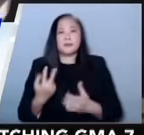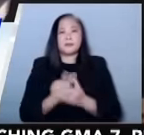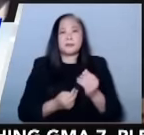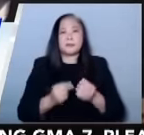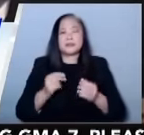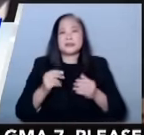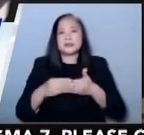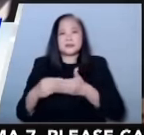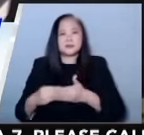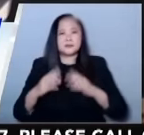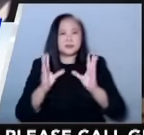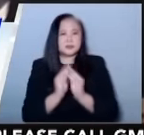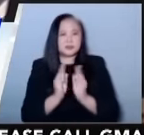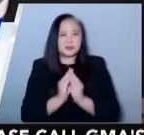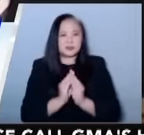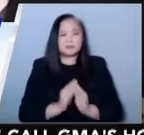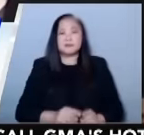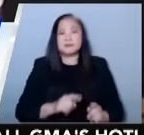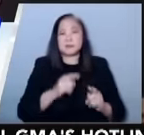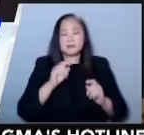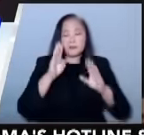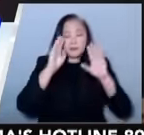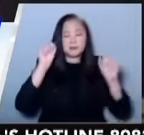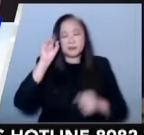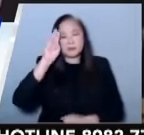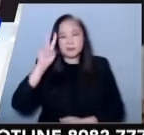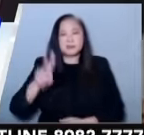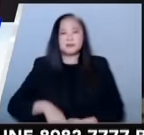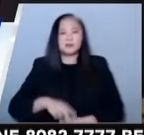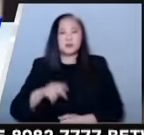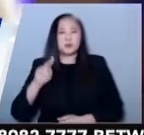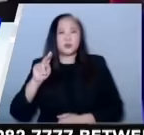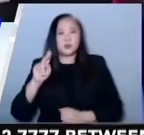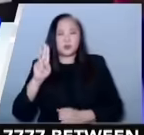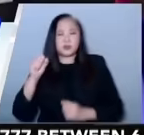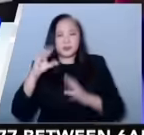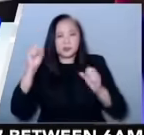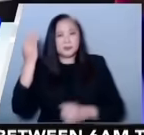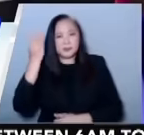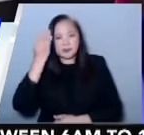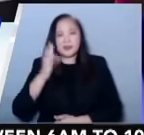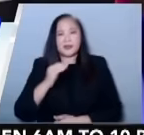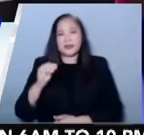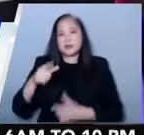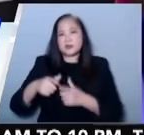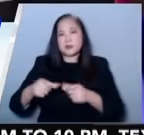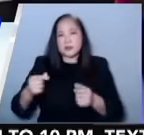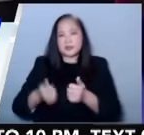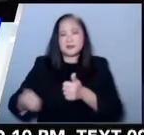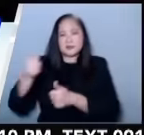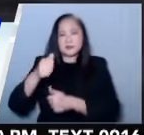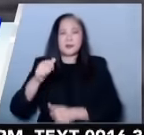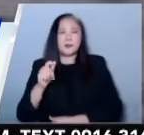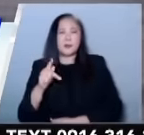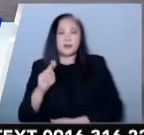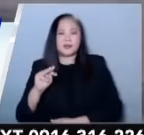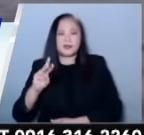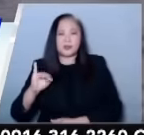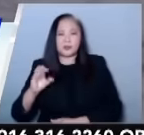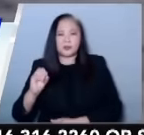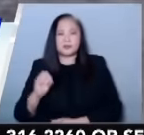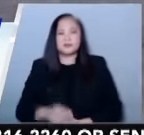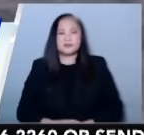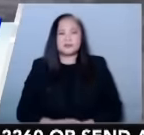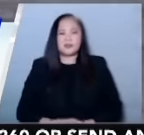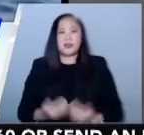Marcos, U.S. President Joe Biden at Japanese Prime Minister Kishida Fumio. May hiwalay pampulong sina Biden at Marcos.